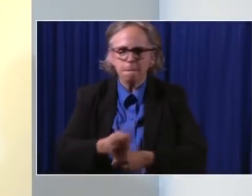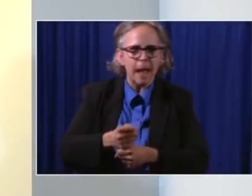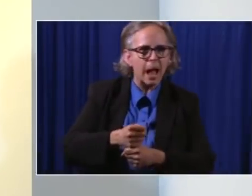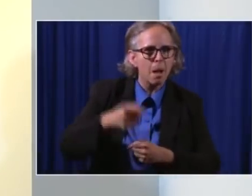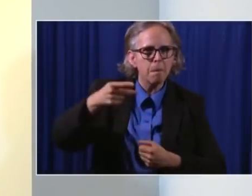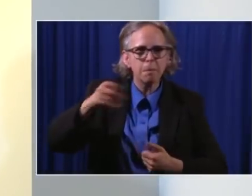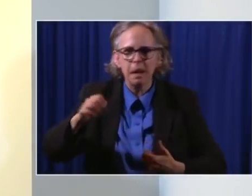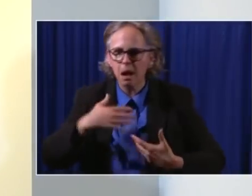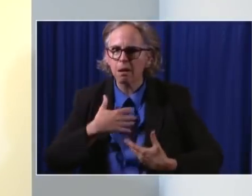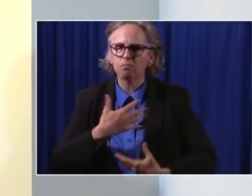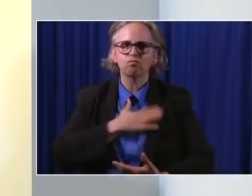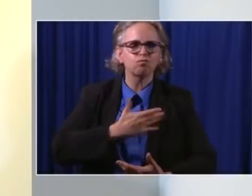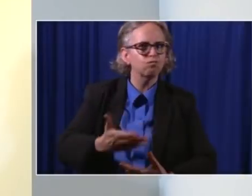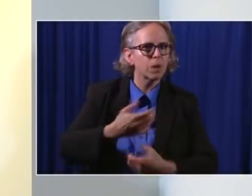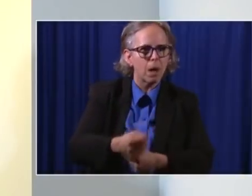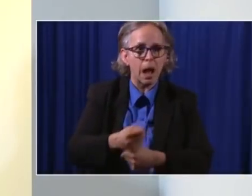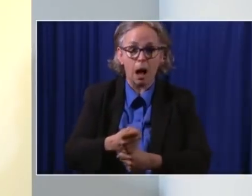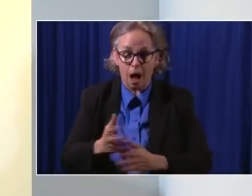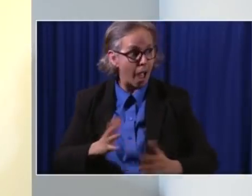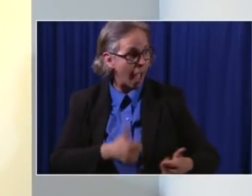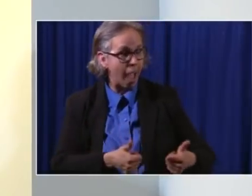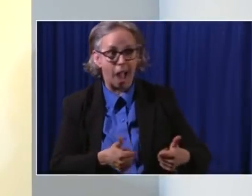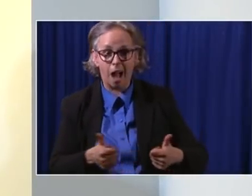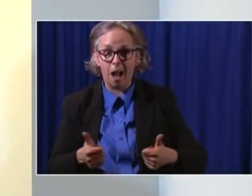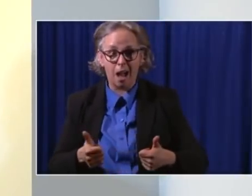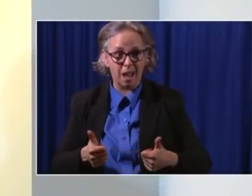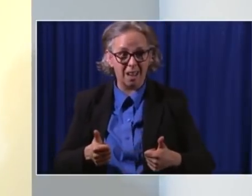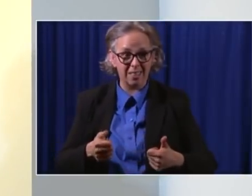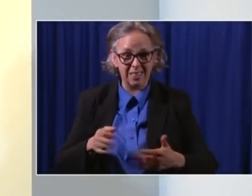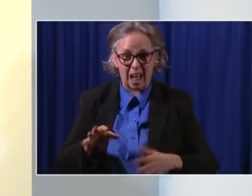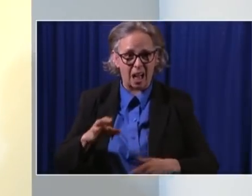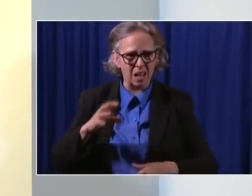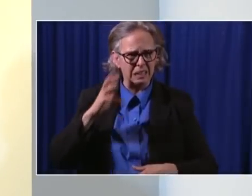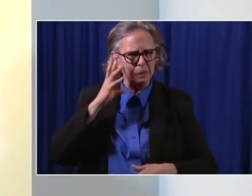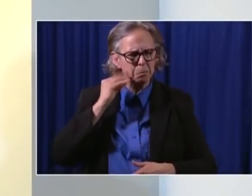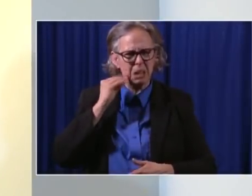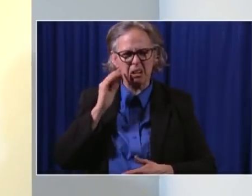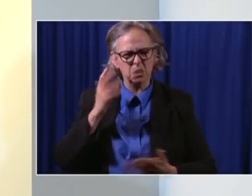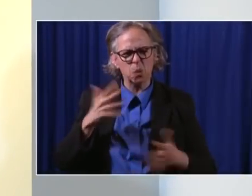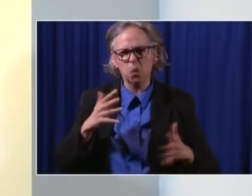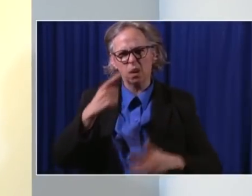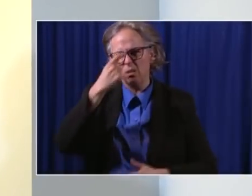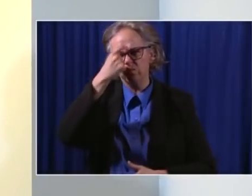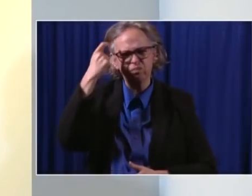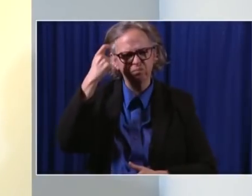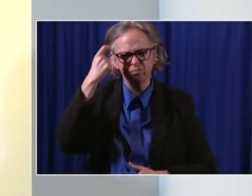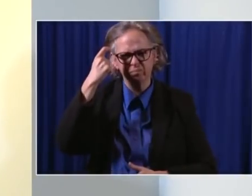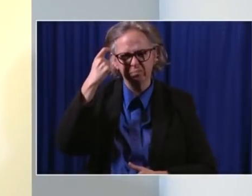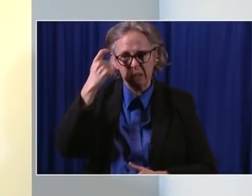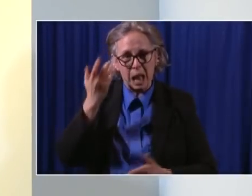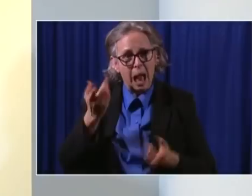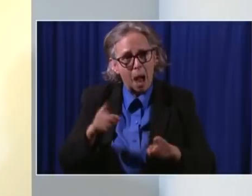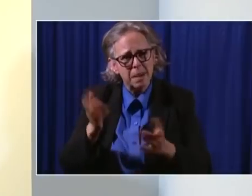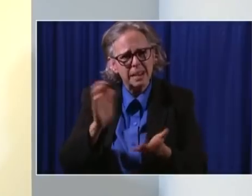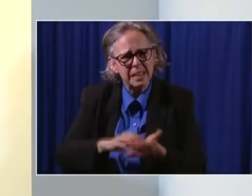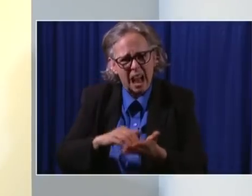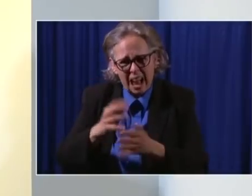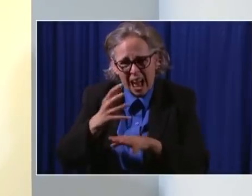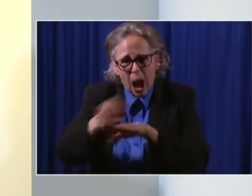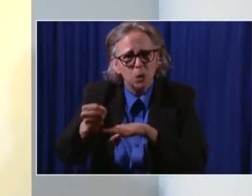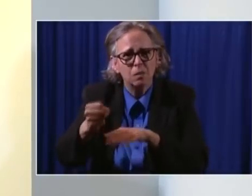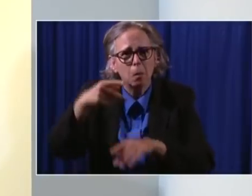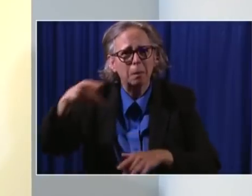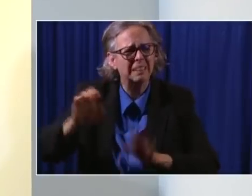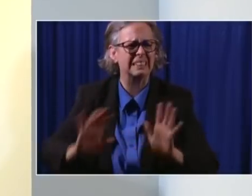we don't want to find ourselves in this position again. We want to sustain the production of PPE in